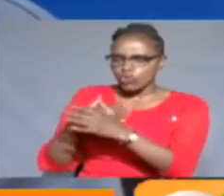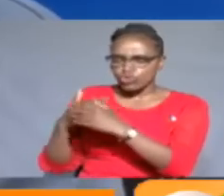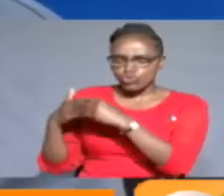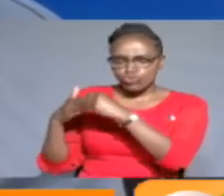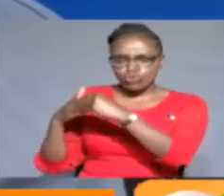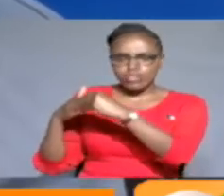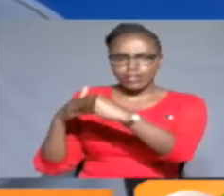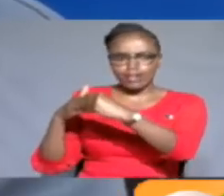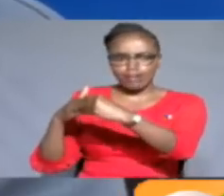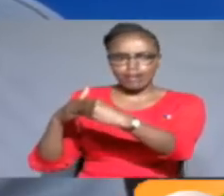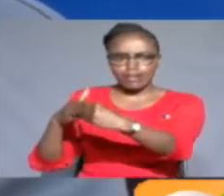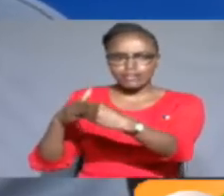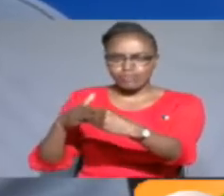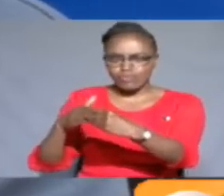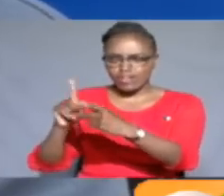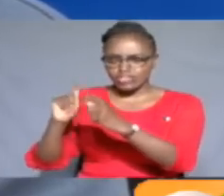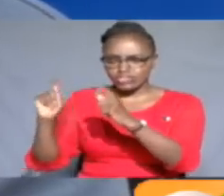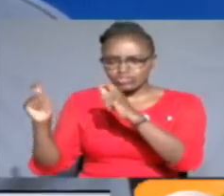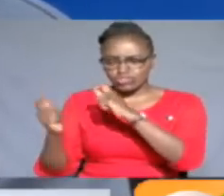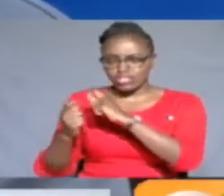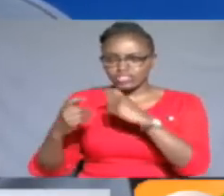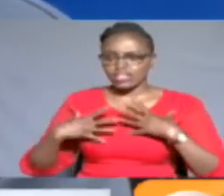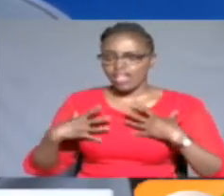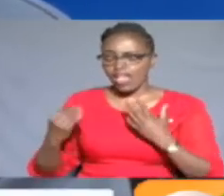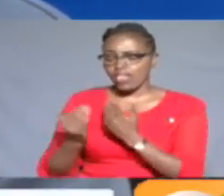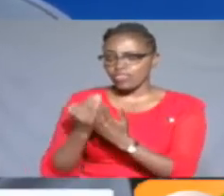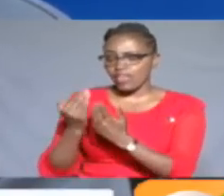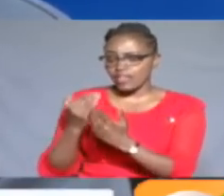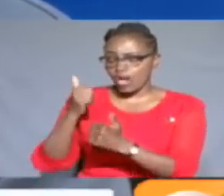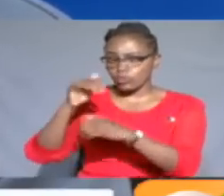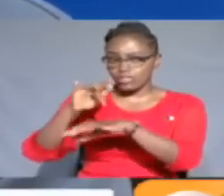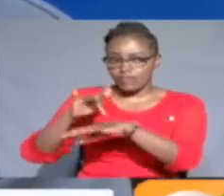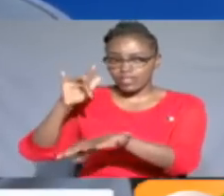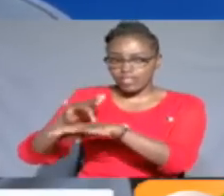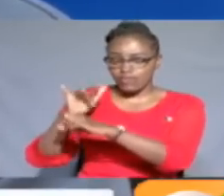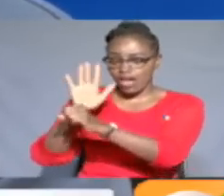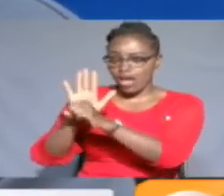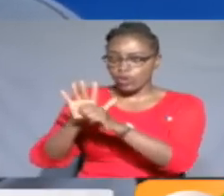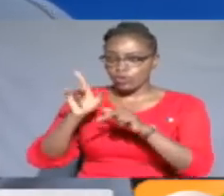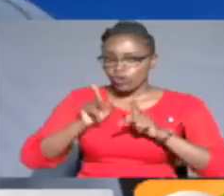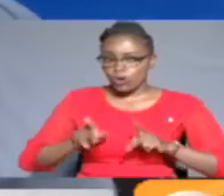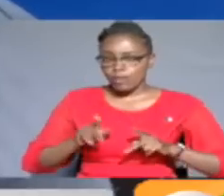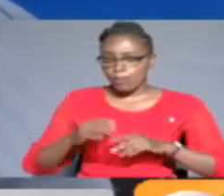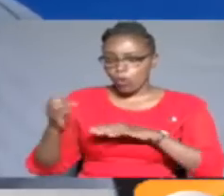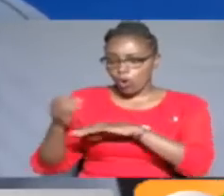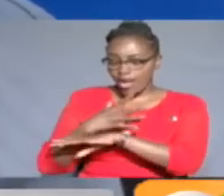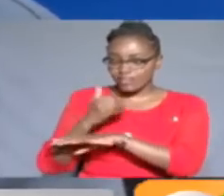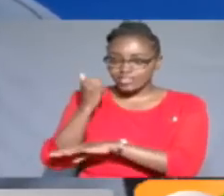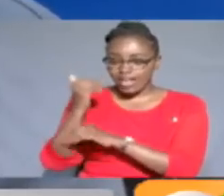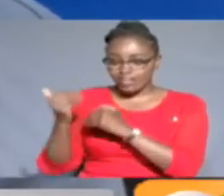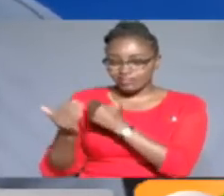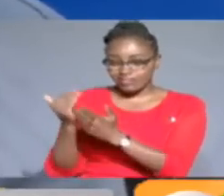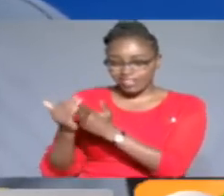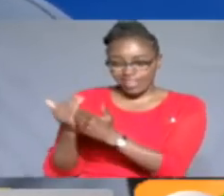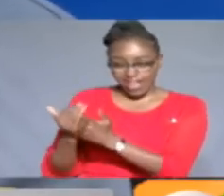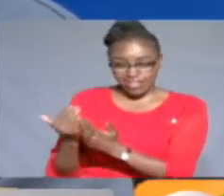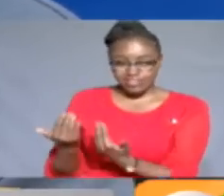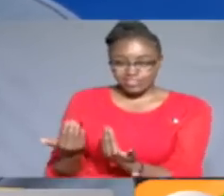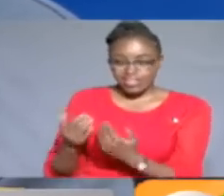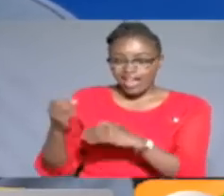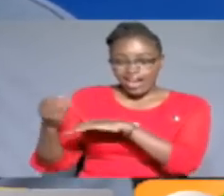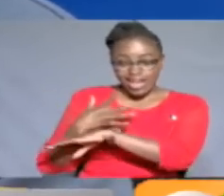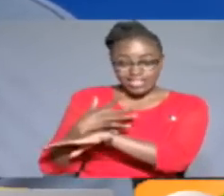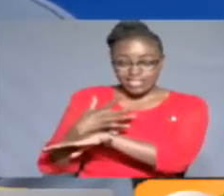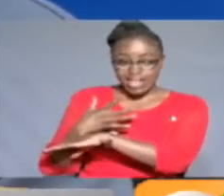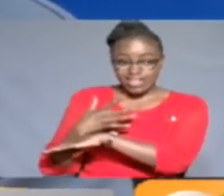making changes in healthcare that affect very, very many people. Cancer care is, cancer in this country